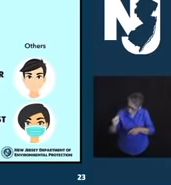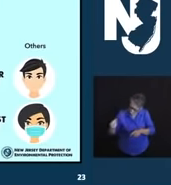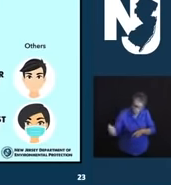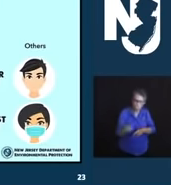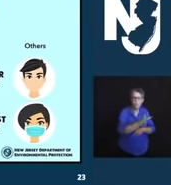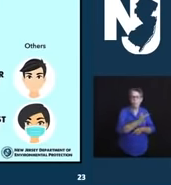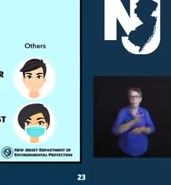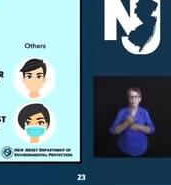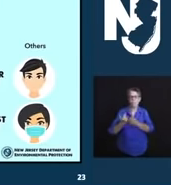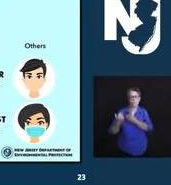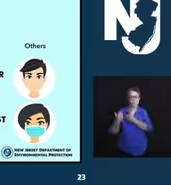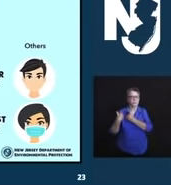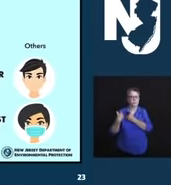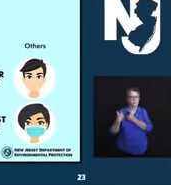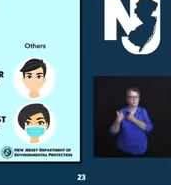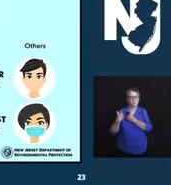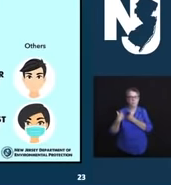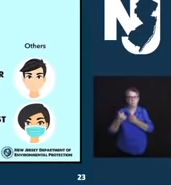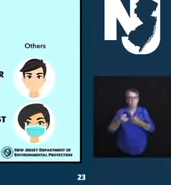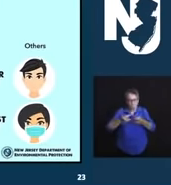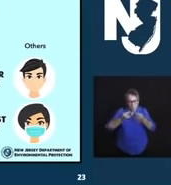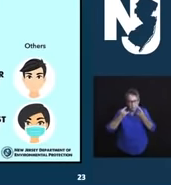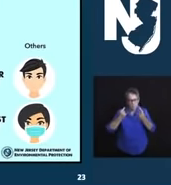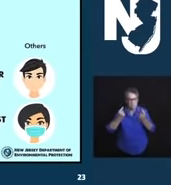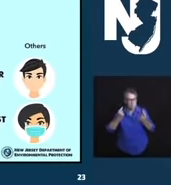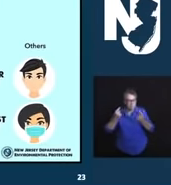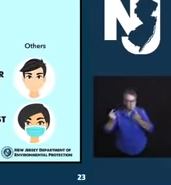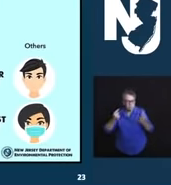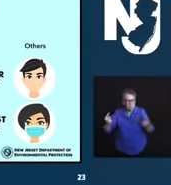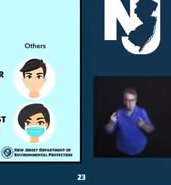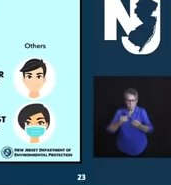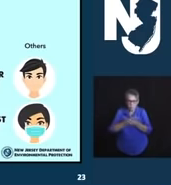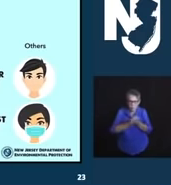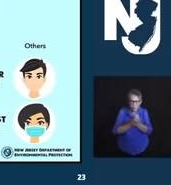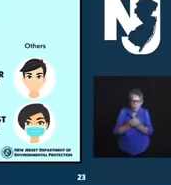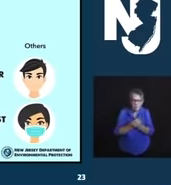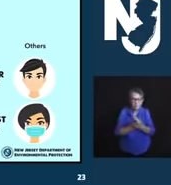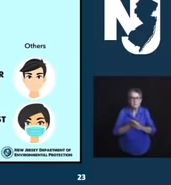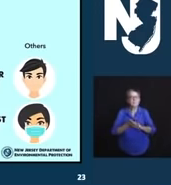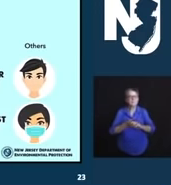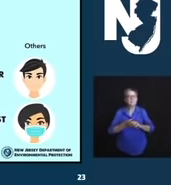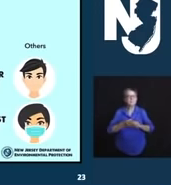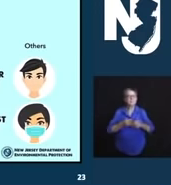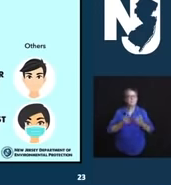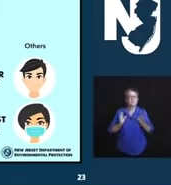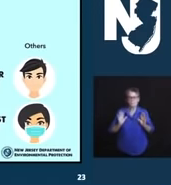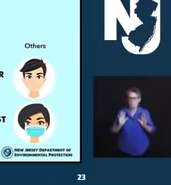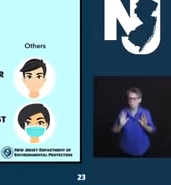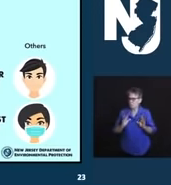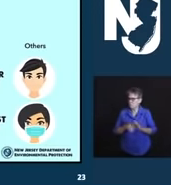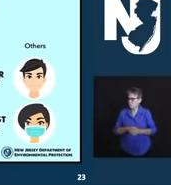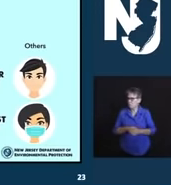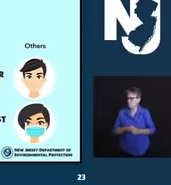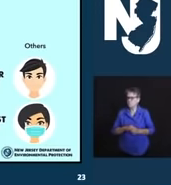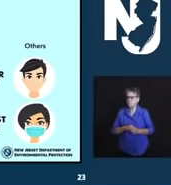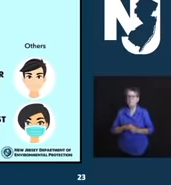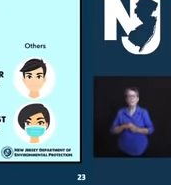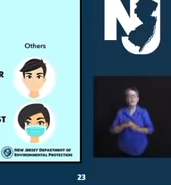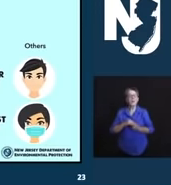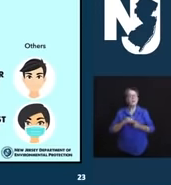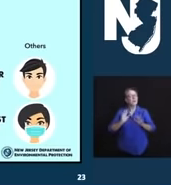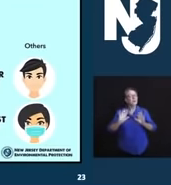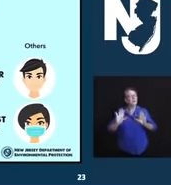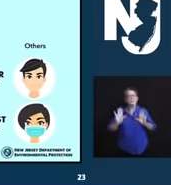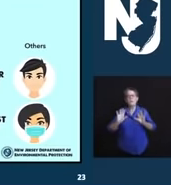our face coverings. No one, absolutely no one, especially our younger residents, can be lulled into complacency and think it's okay